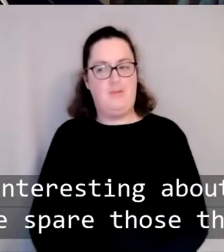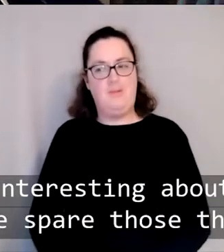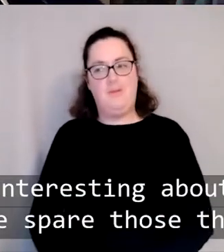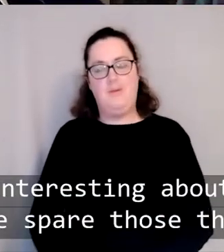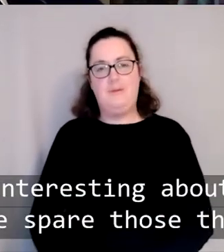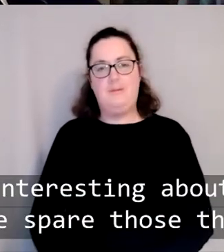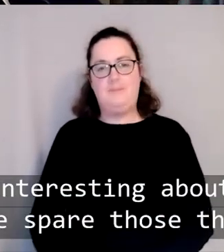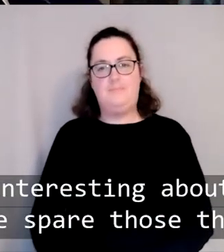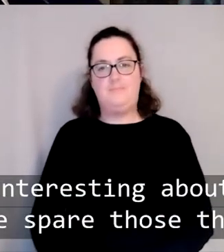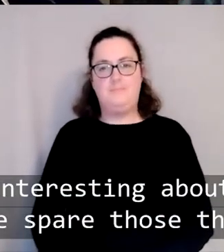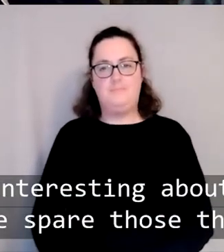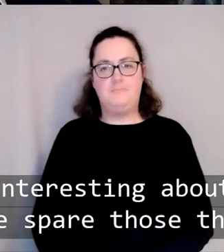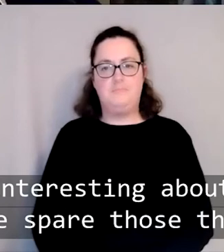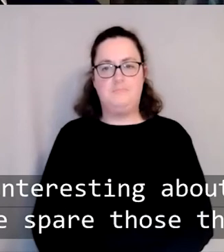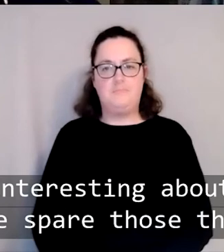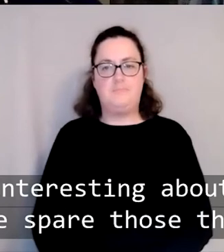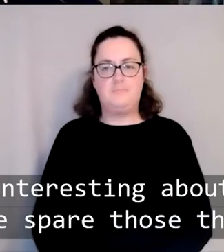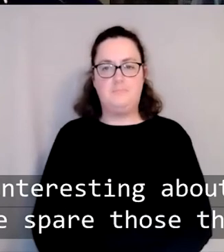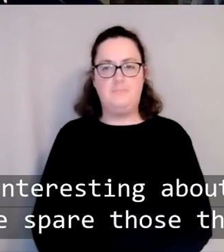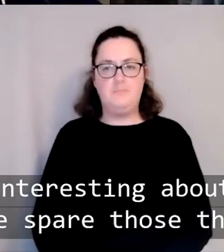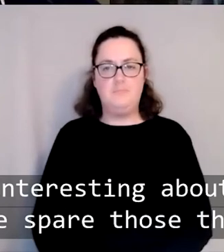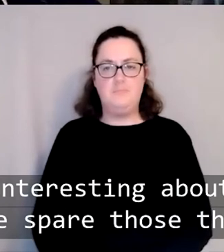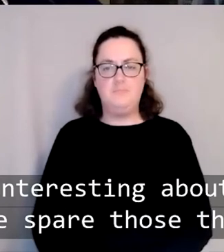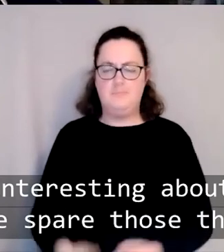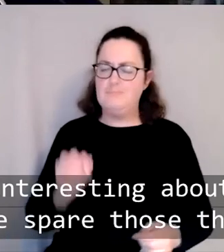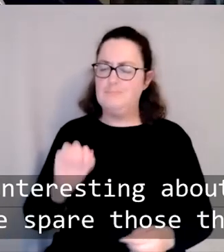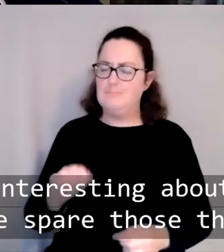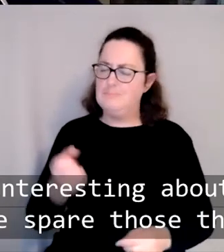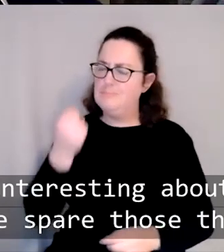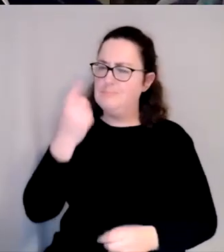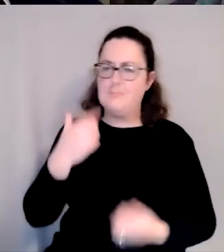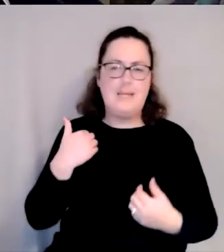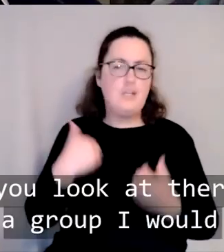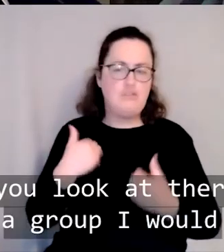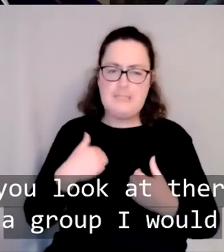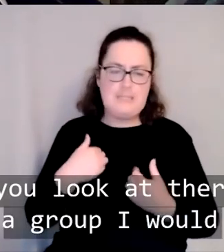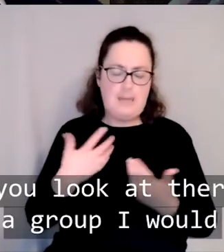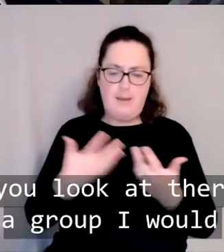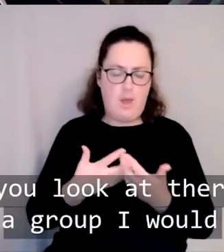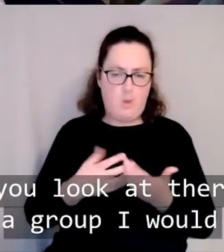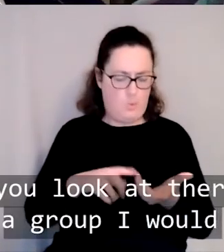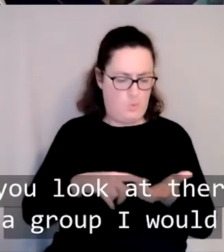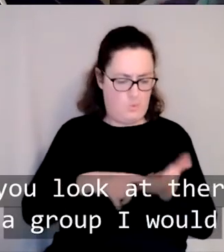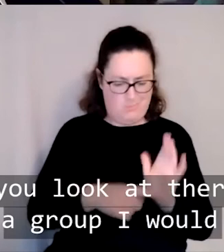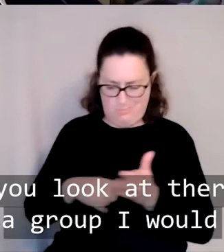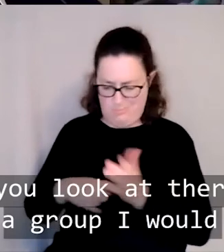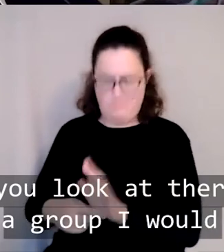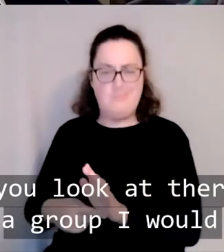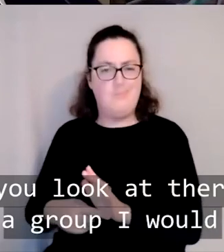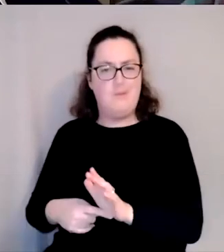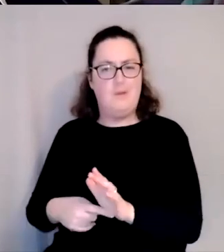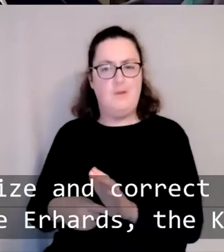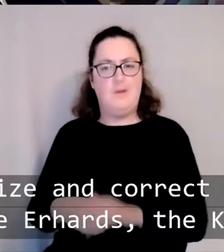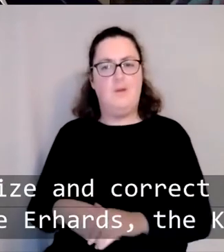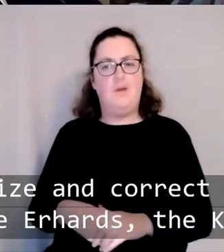mean, it is interesting about that, how you share those things. Is if you look at, there's a group I